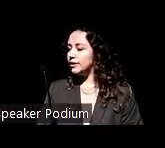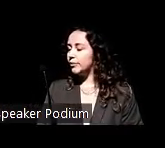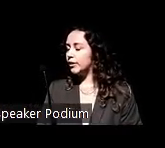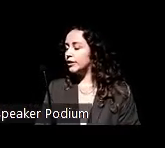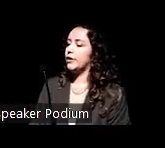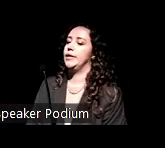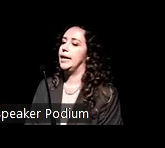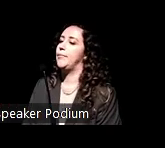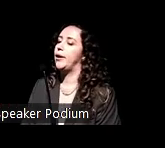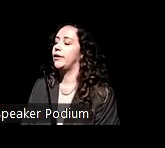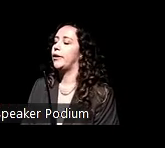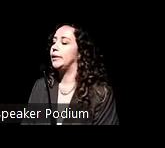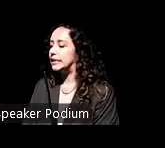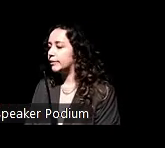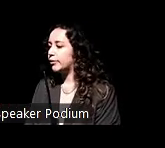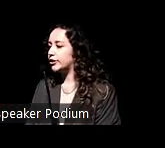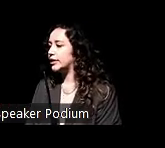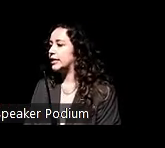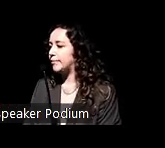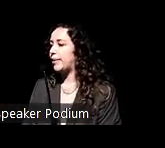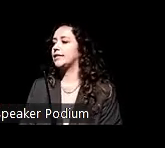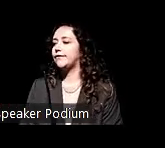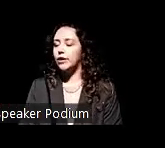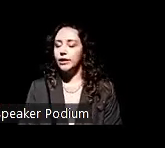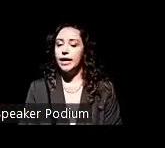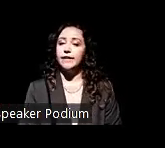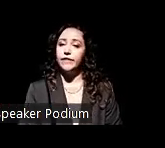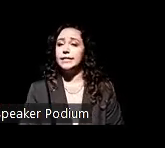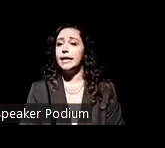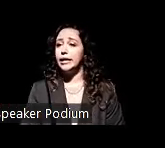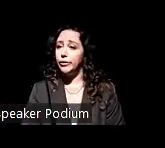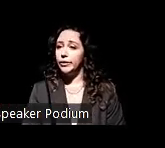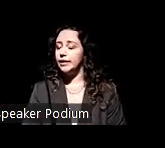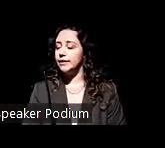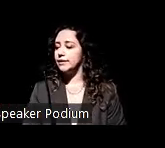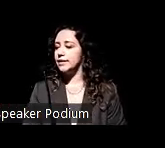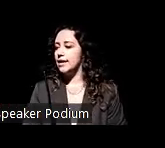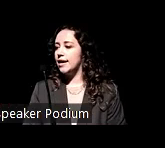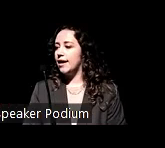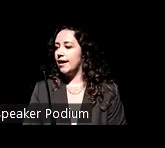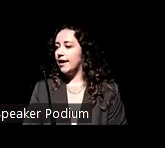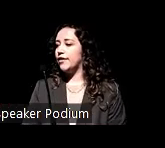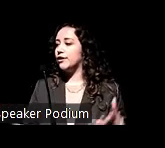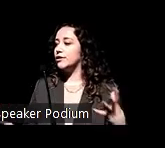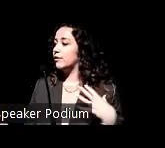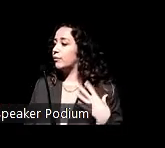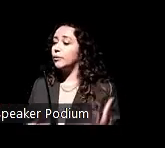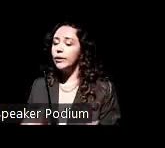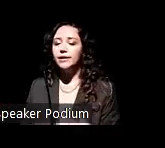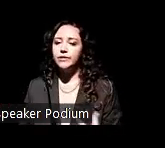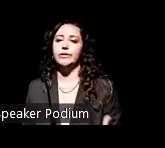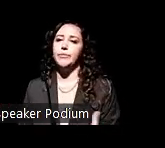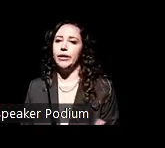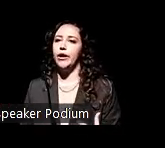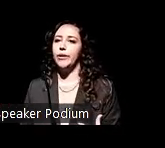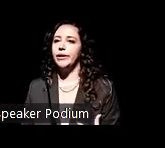Also, it's important to note that embodied carbon disproportionately impacts frontline and fence line communities. When we're working